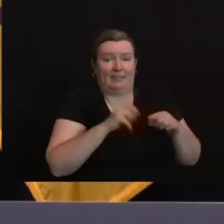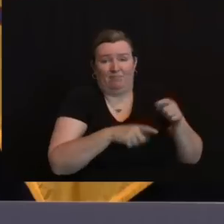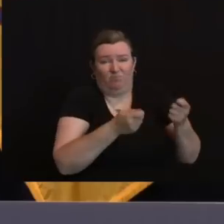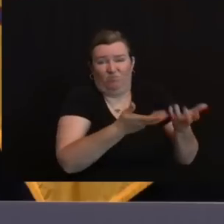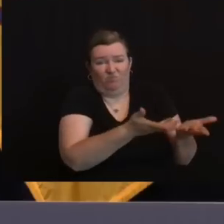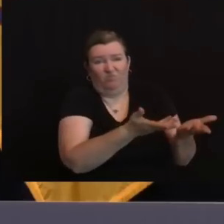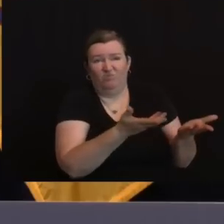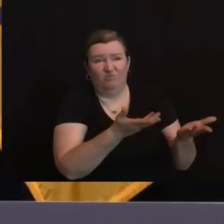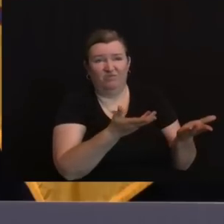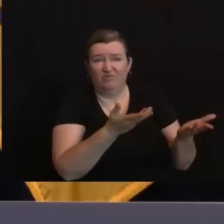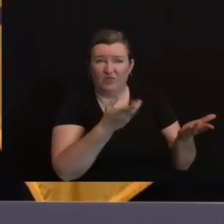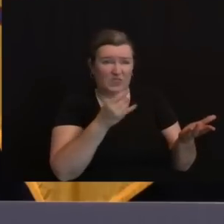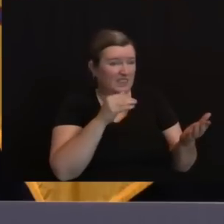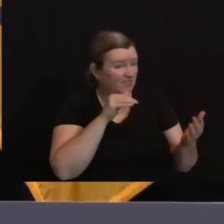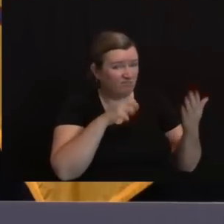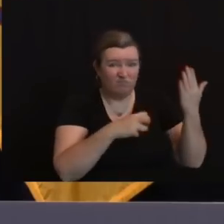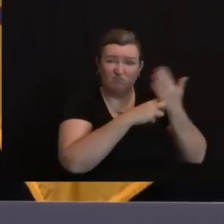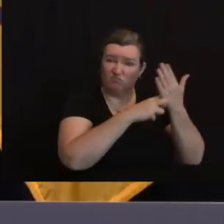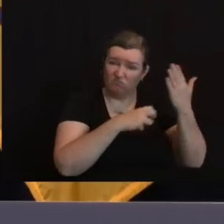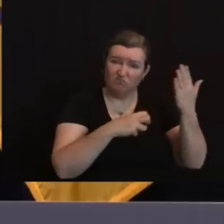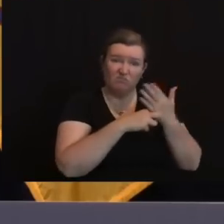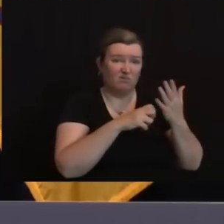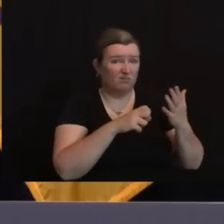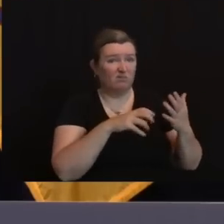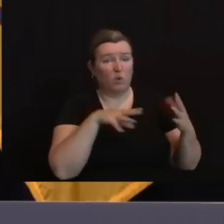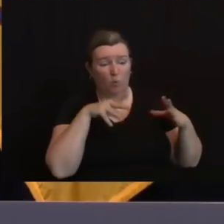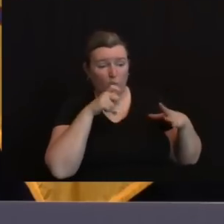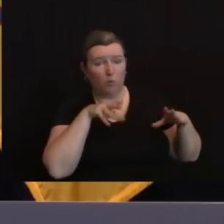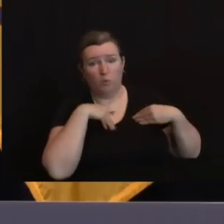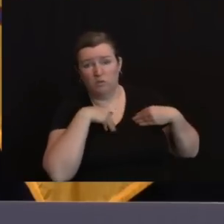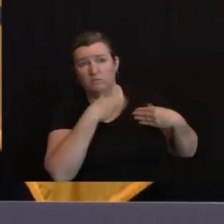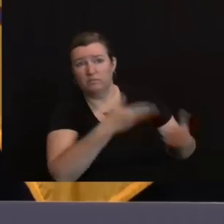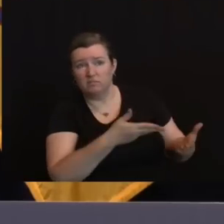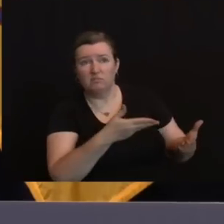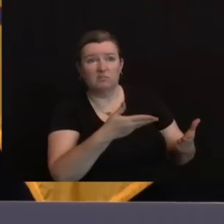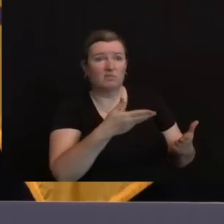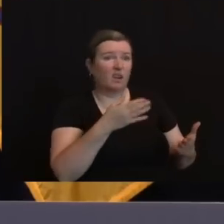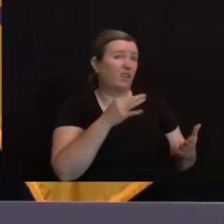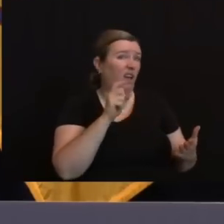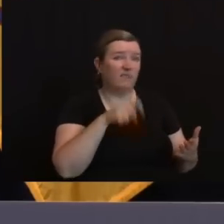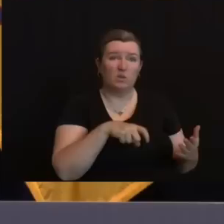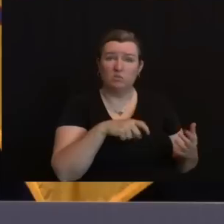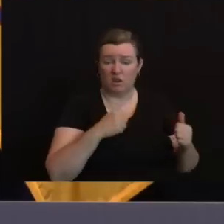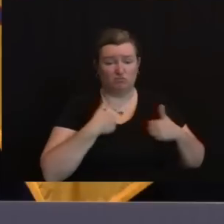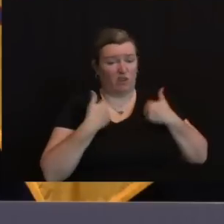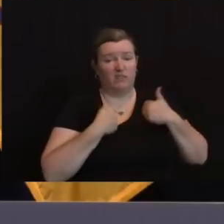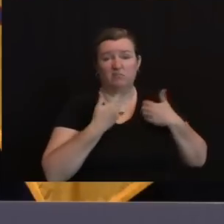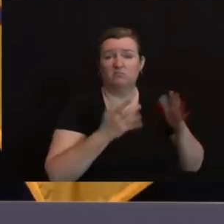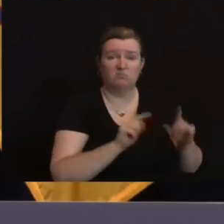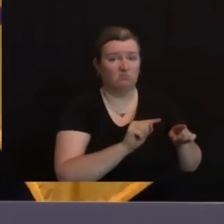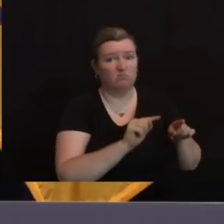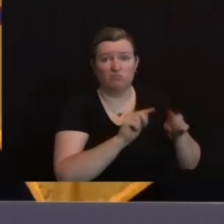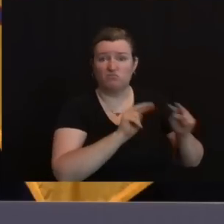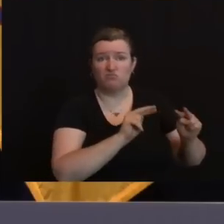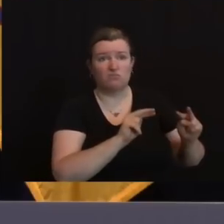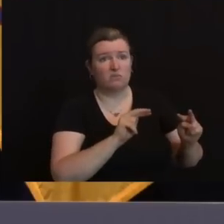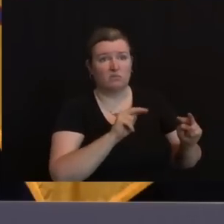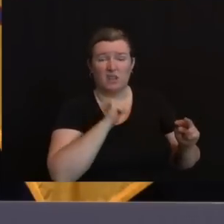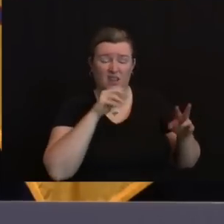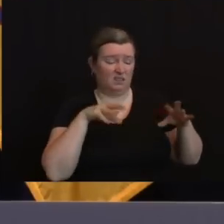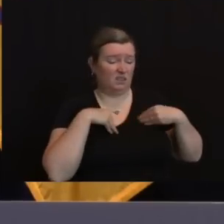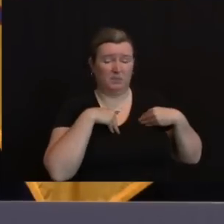proprietors. In some cases, we've taken action. We'll continue to take, if need be, aggressive action. That's non-compliant, unacceptable